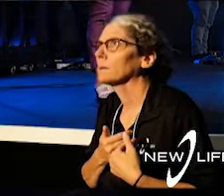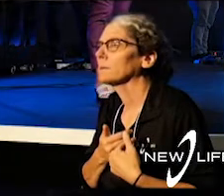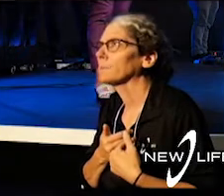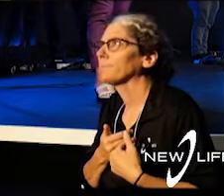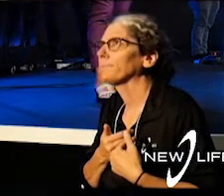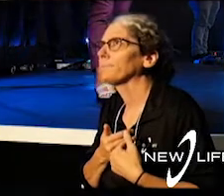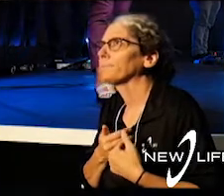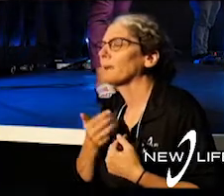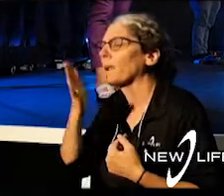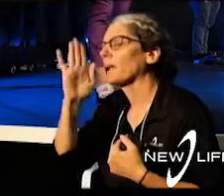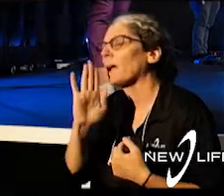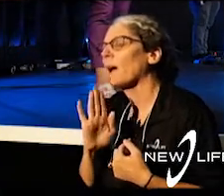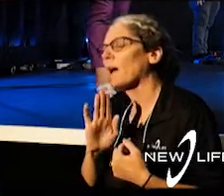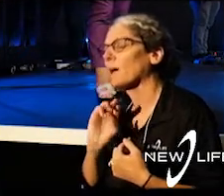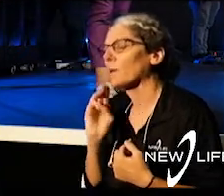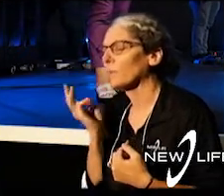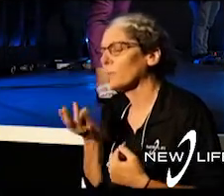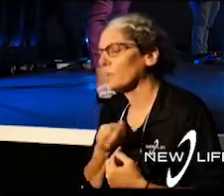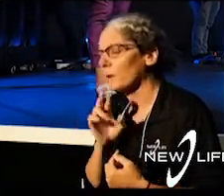God, we are